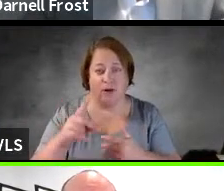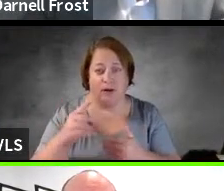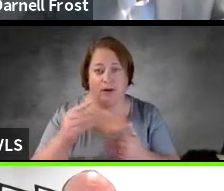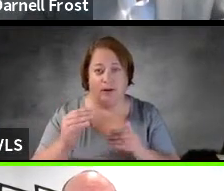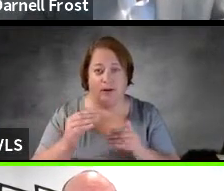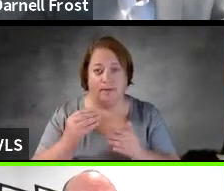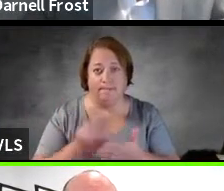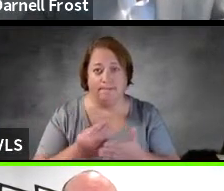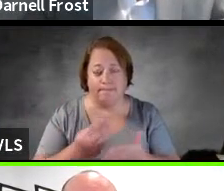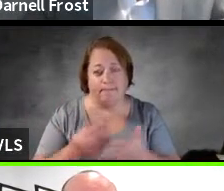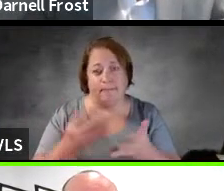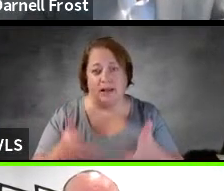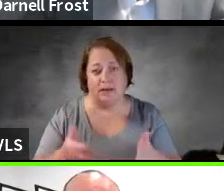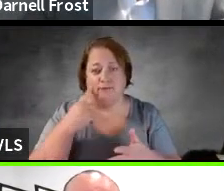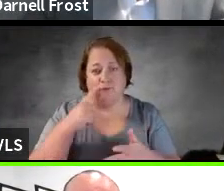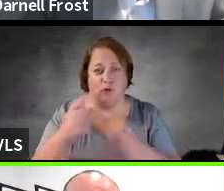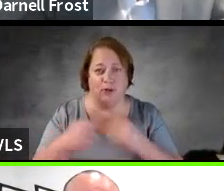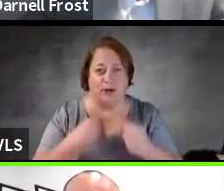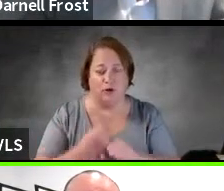year for your operating.